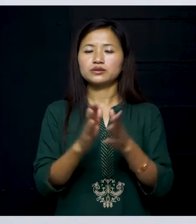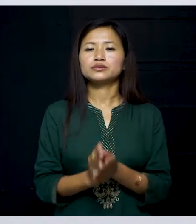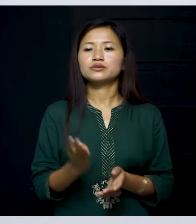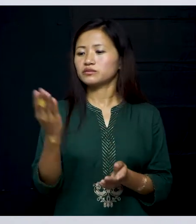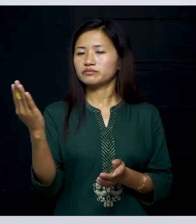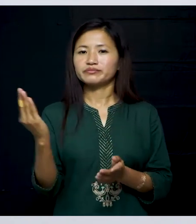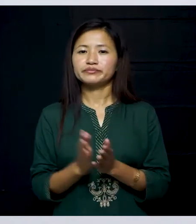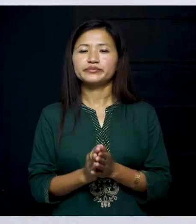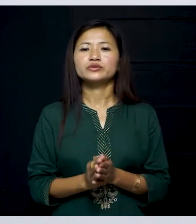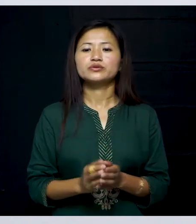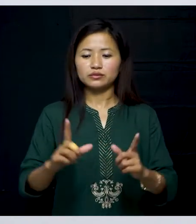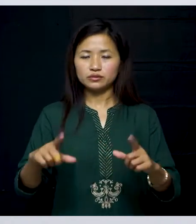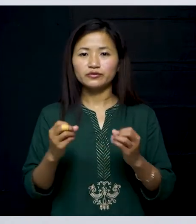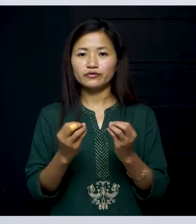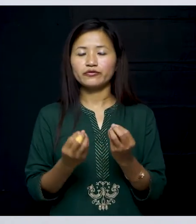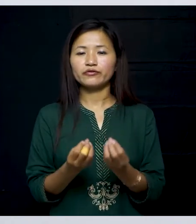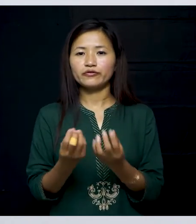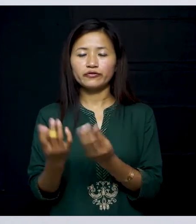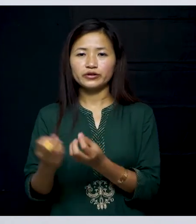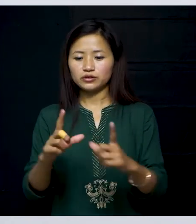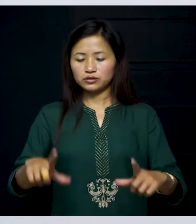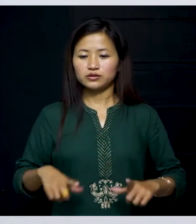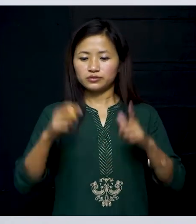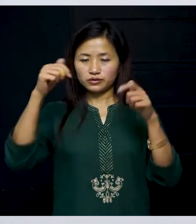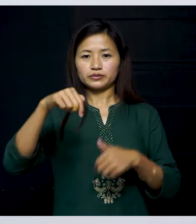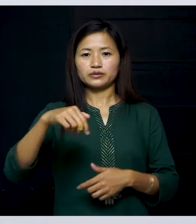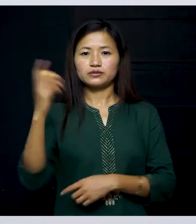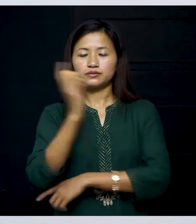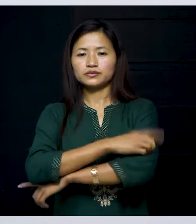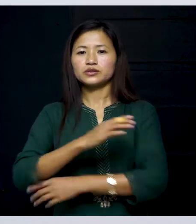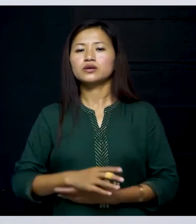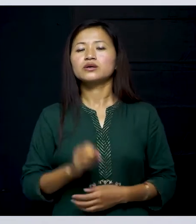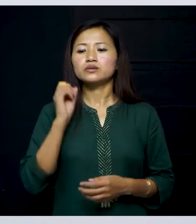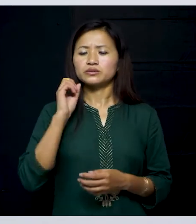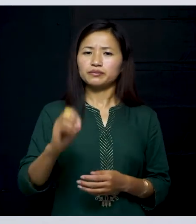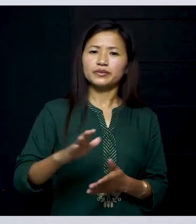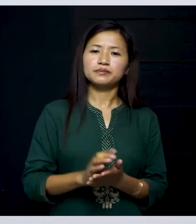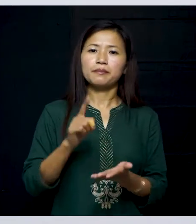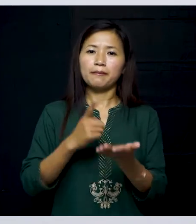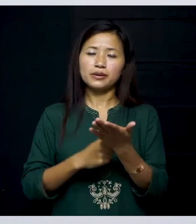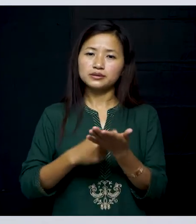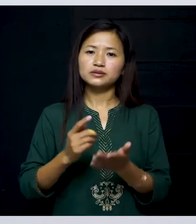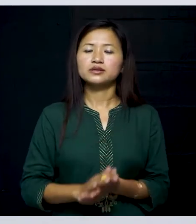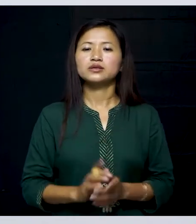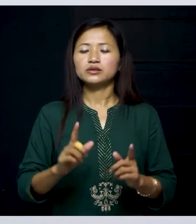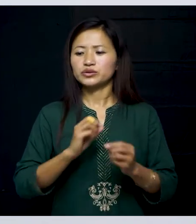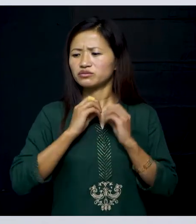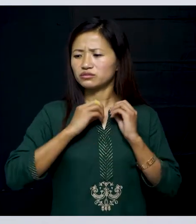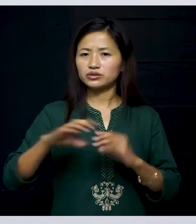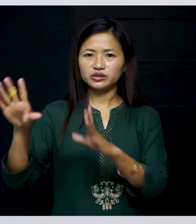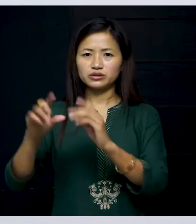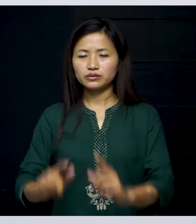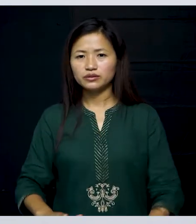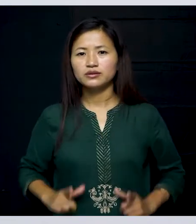our lives in the present day. If you do not know how to use it, it will be a bad master, and then it can even ruin your life. You will